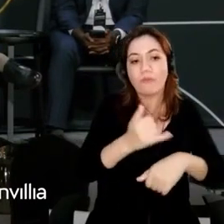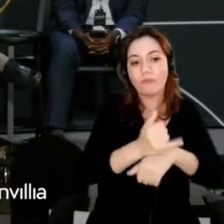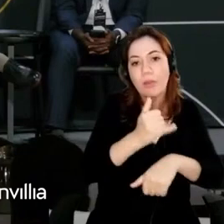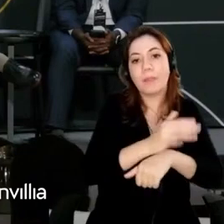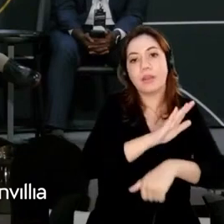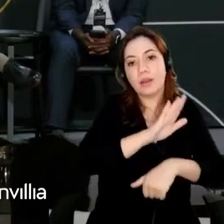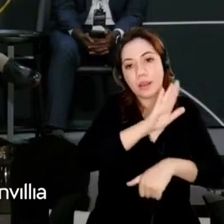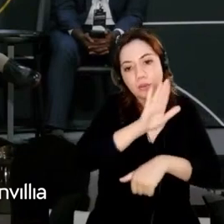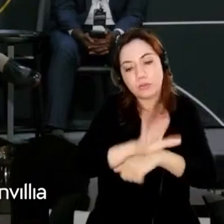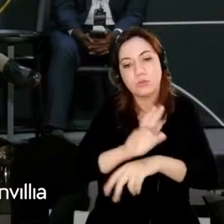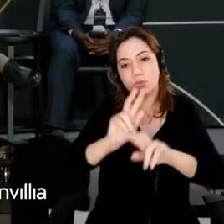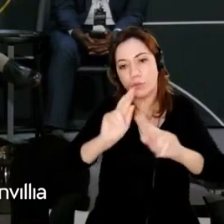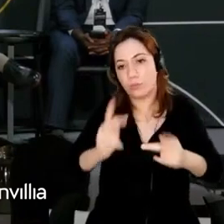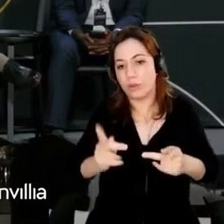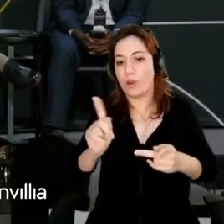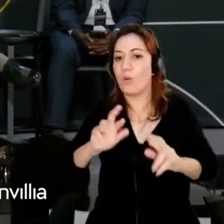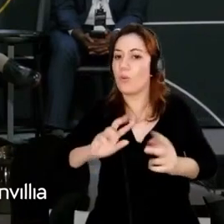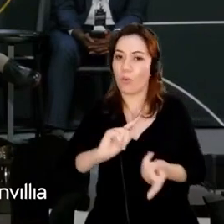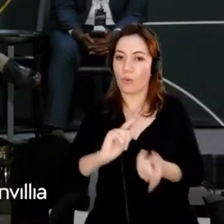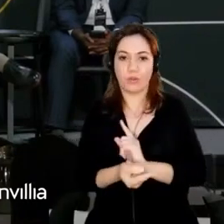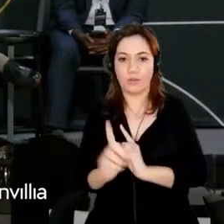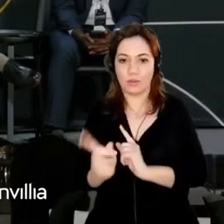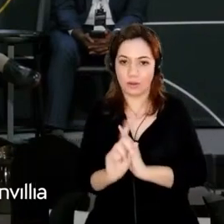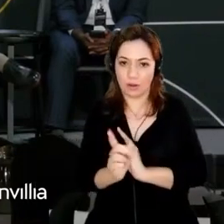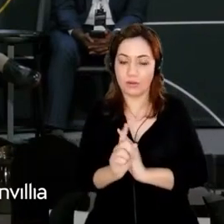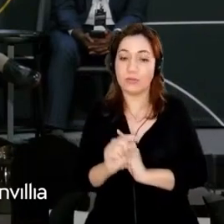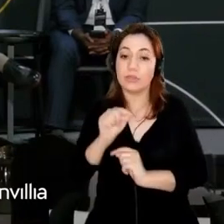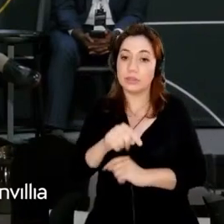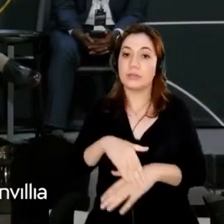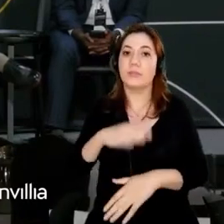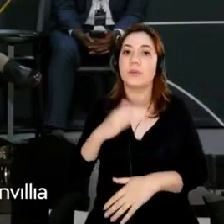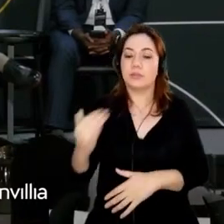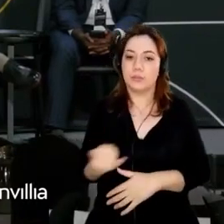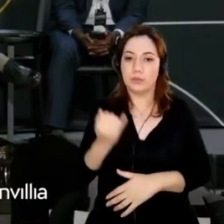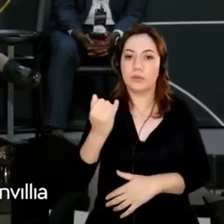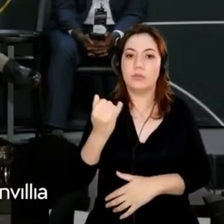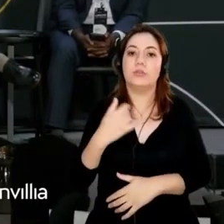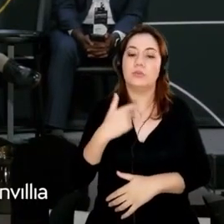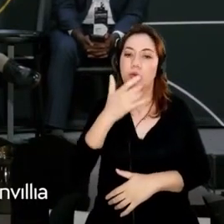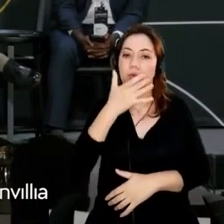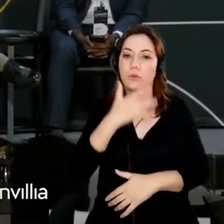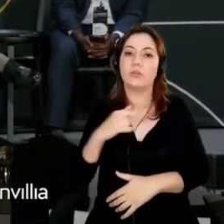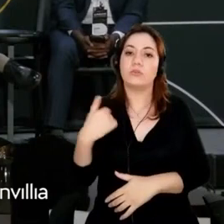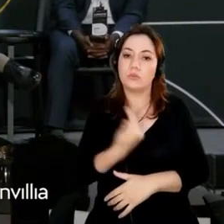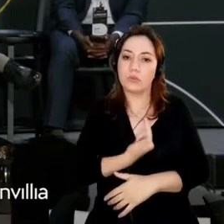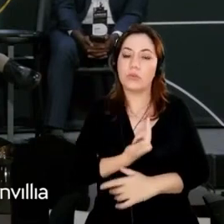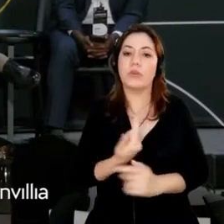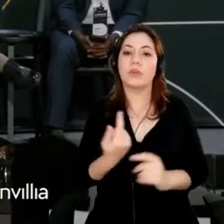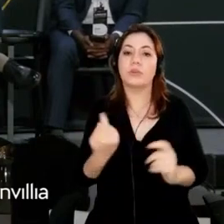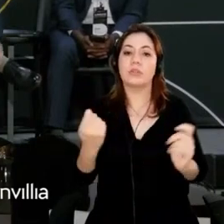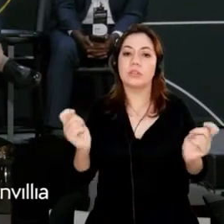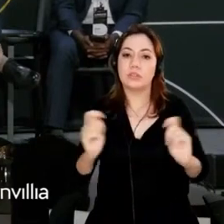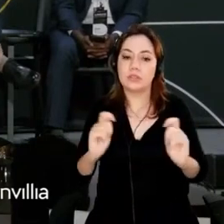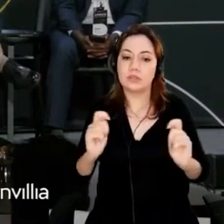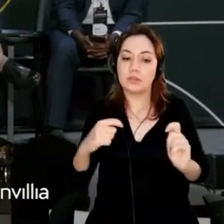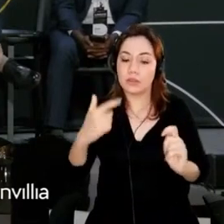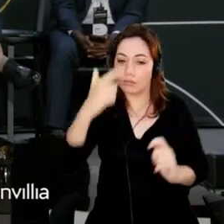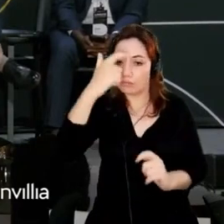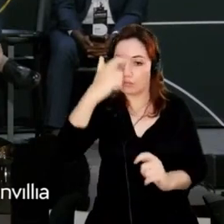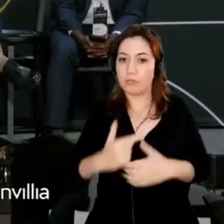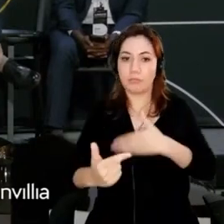important. And I think that we have to play a key role in this